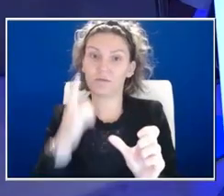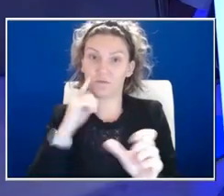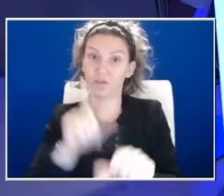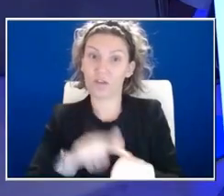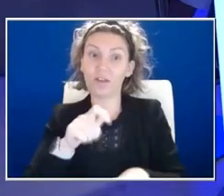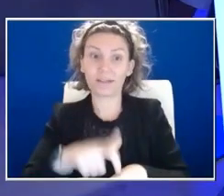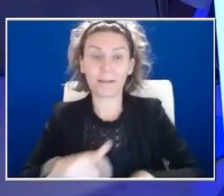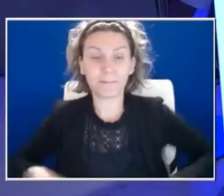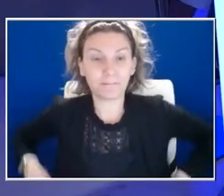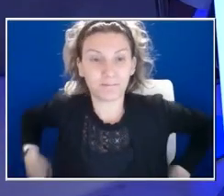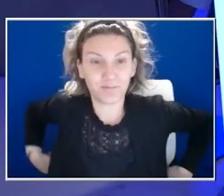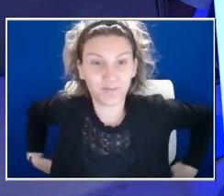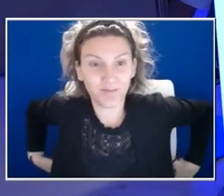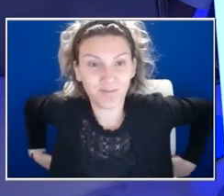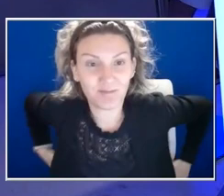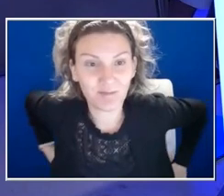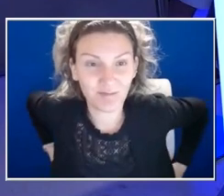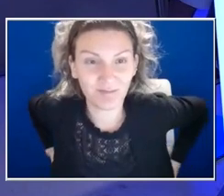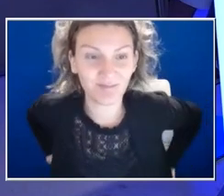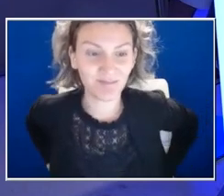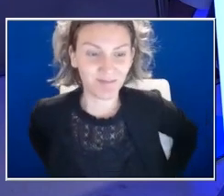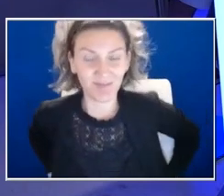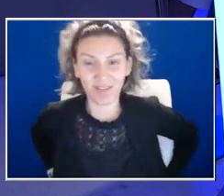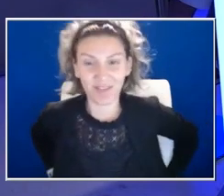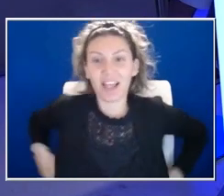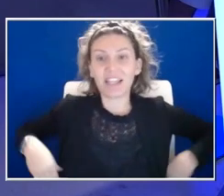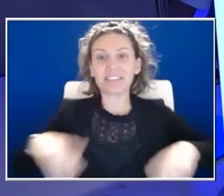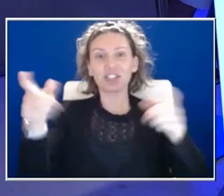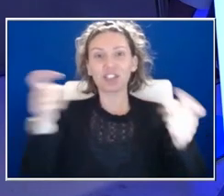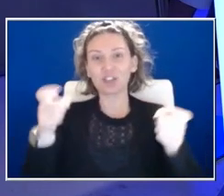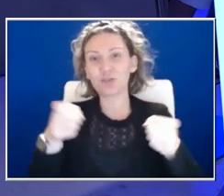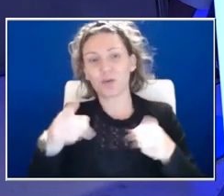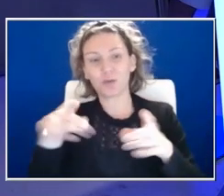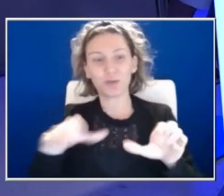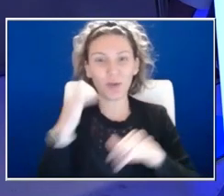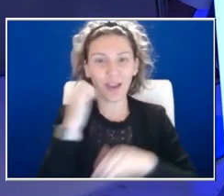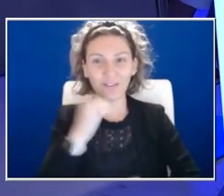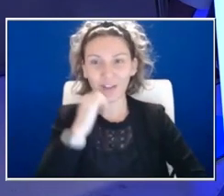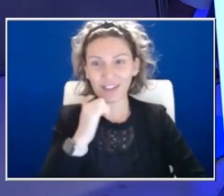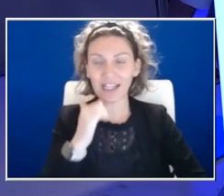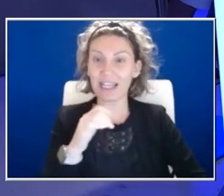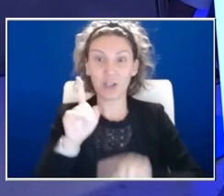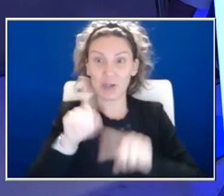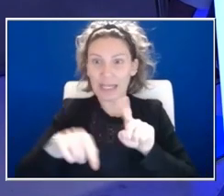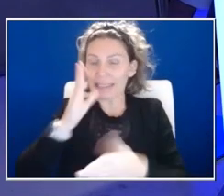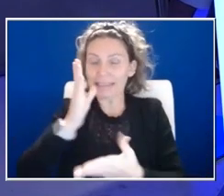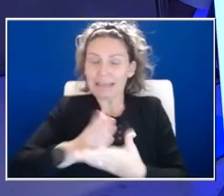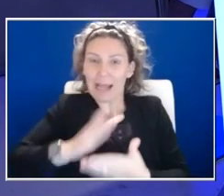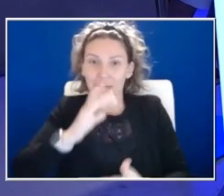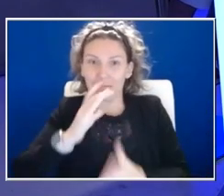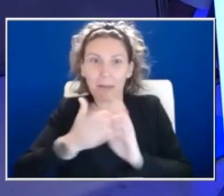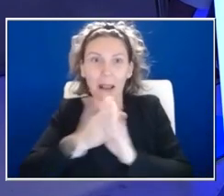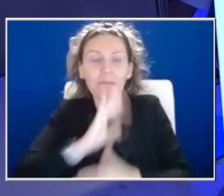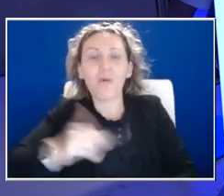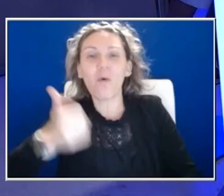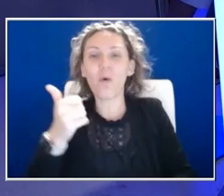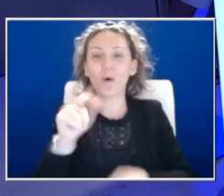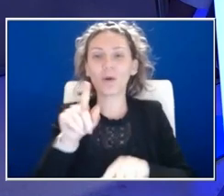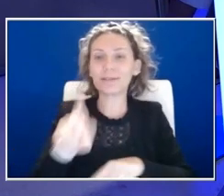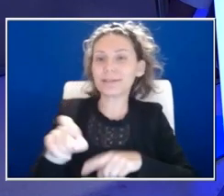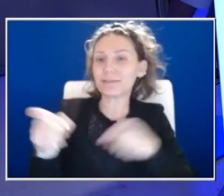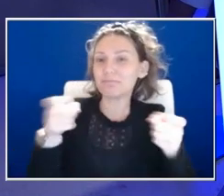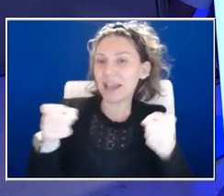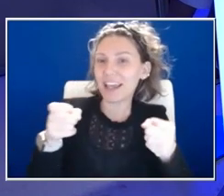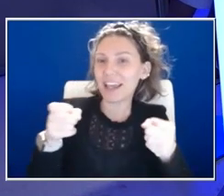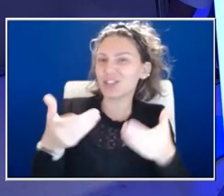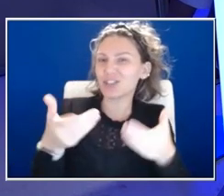taking the control of the things that you can do daily, right? Yes. Yeah, you can't stop aging, so you got to take care, you got to manage the other things you can manage.